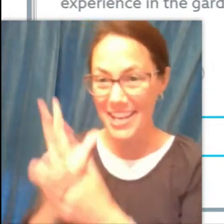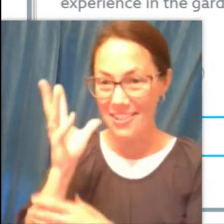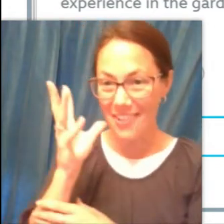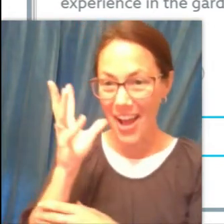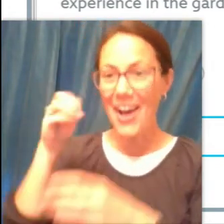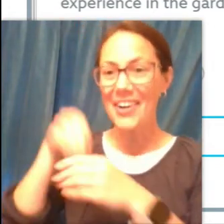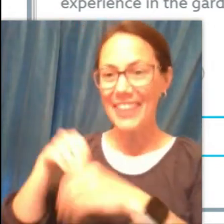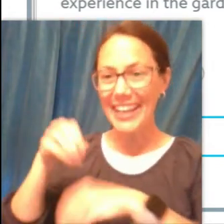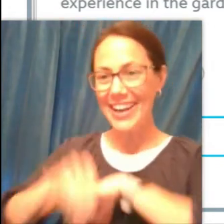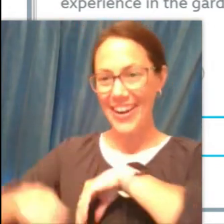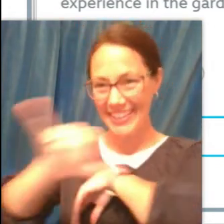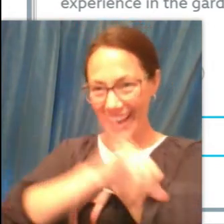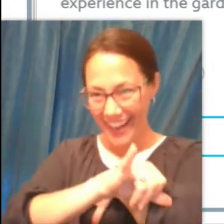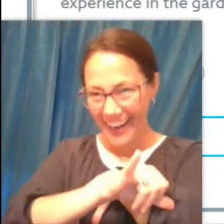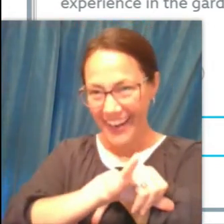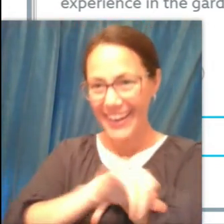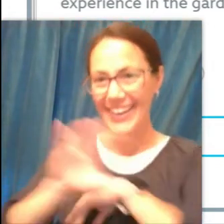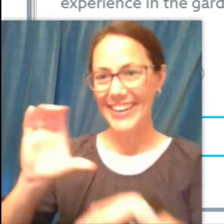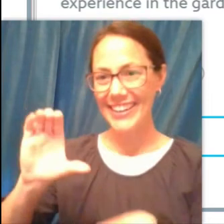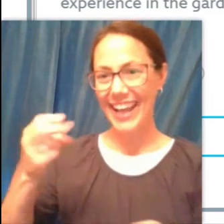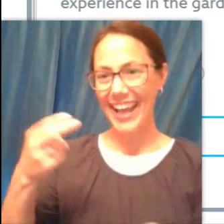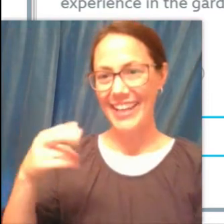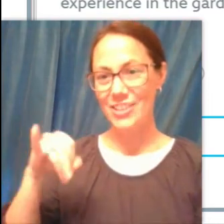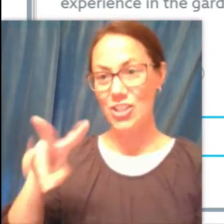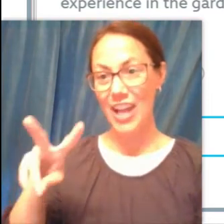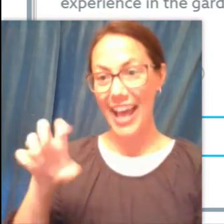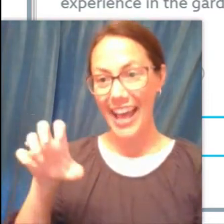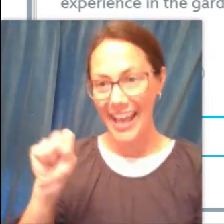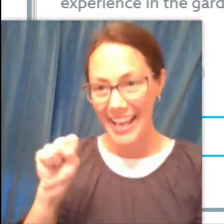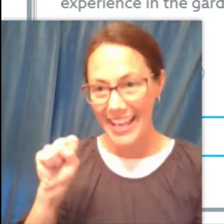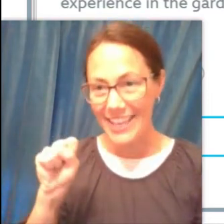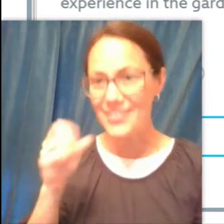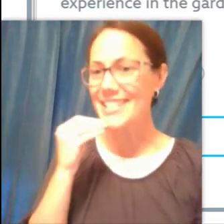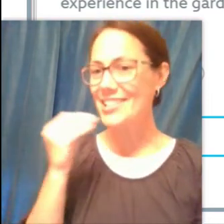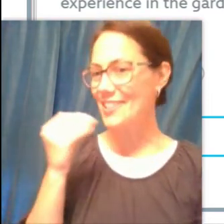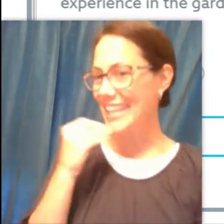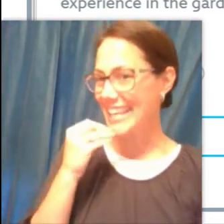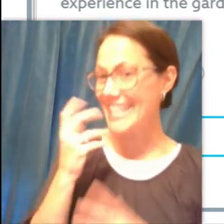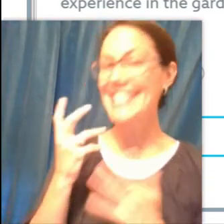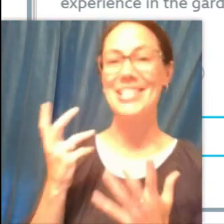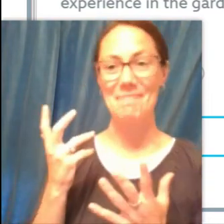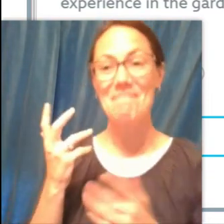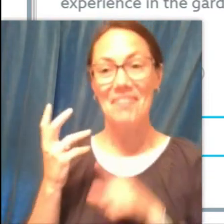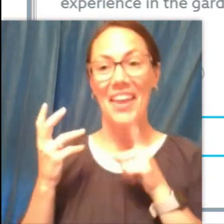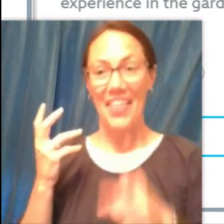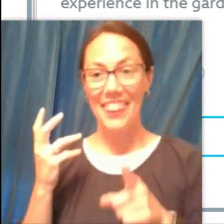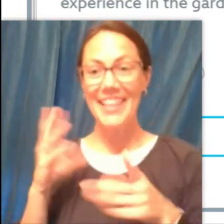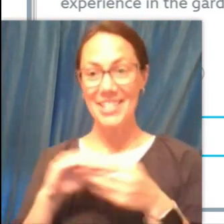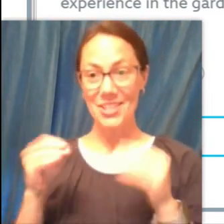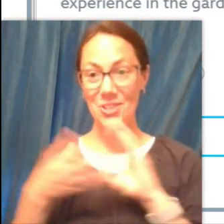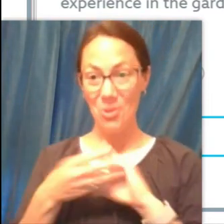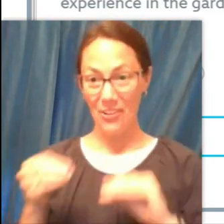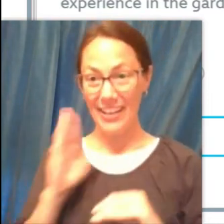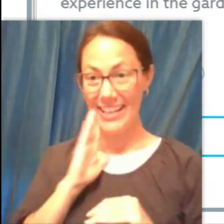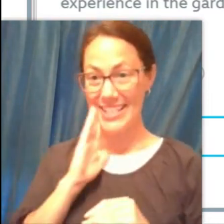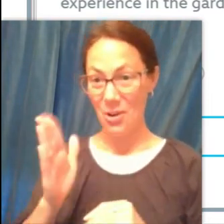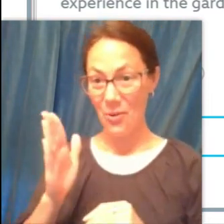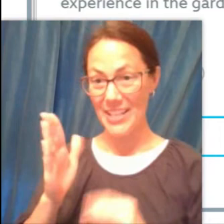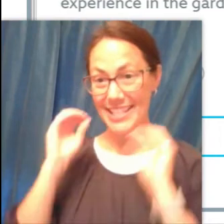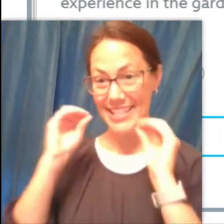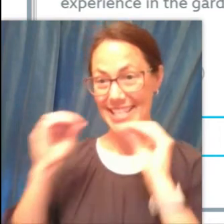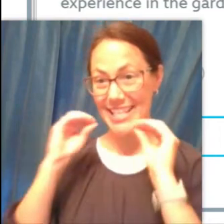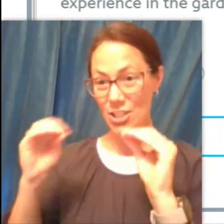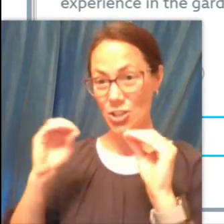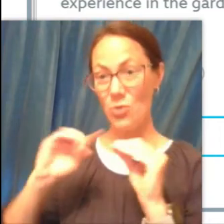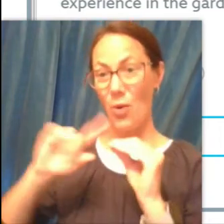strawberries we grow in our yard and chives you eat. This story is